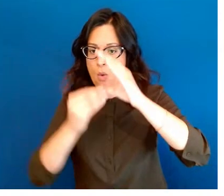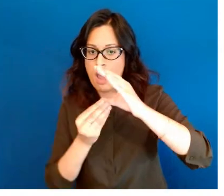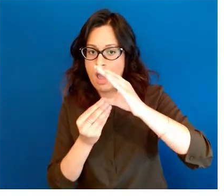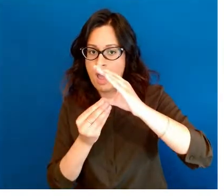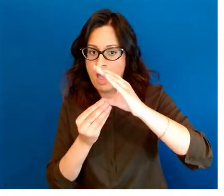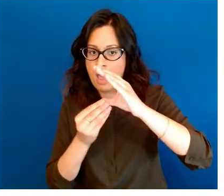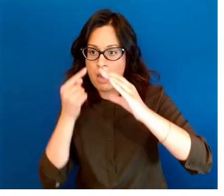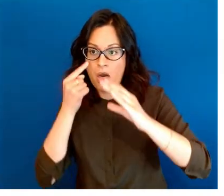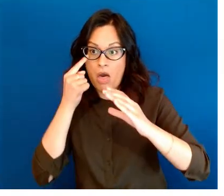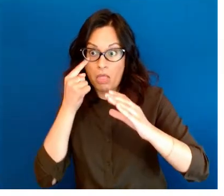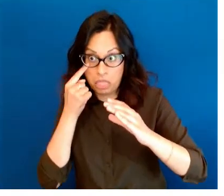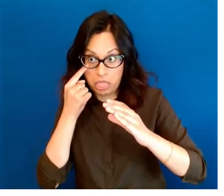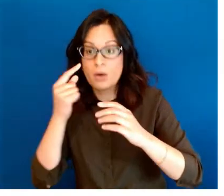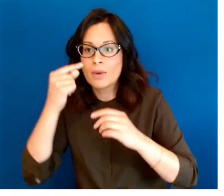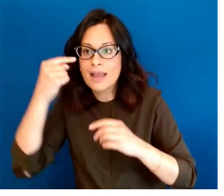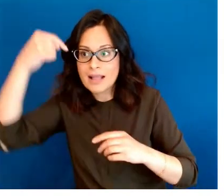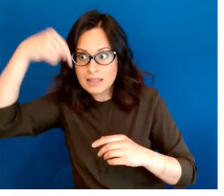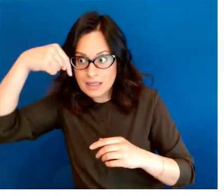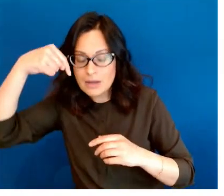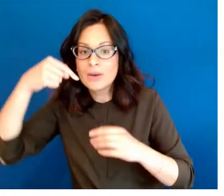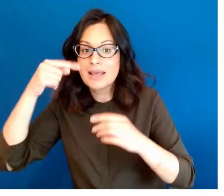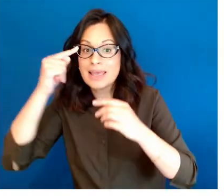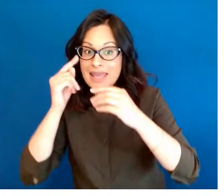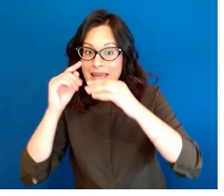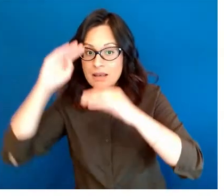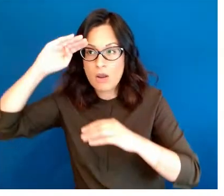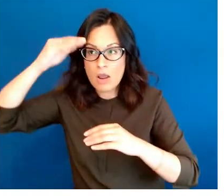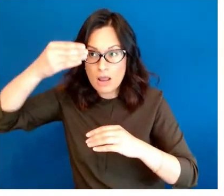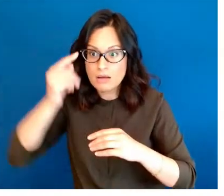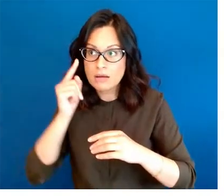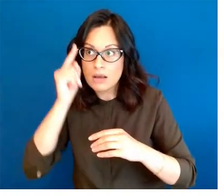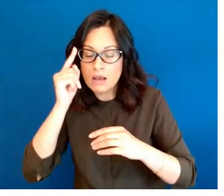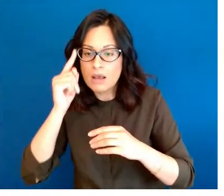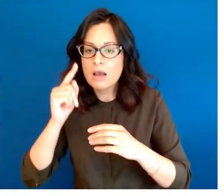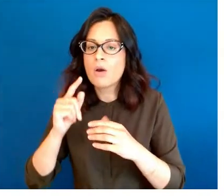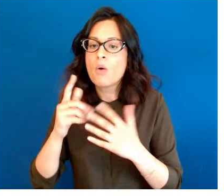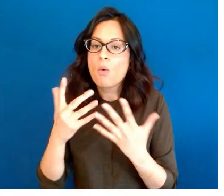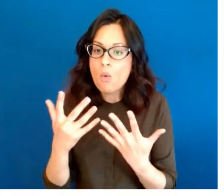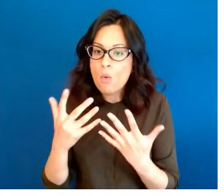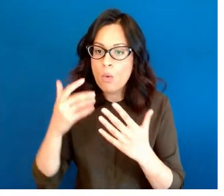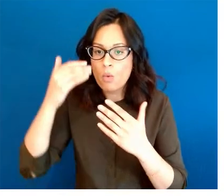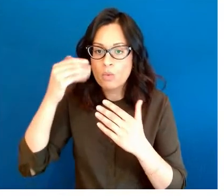of the inner lid, or even papilla on the lower lid,